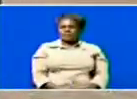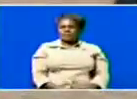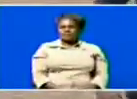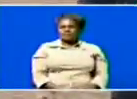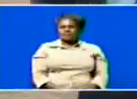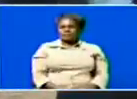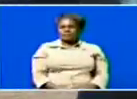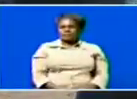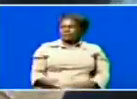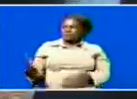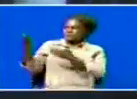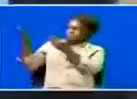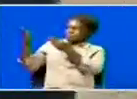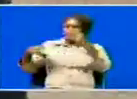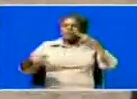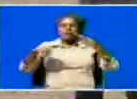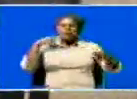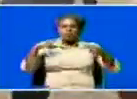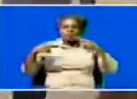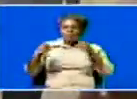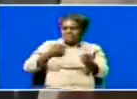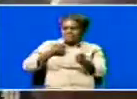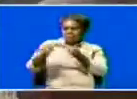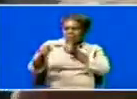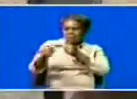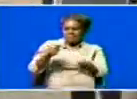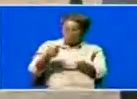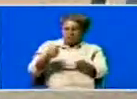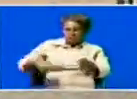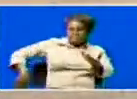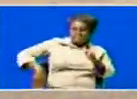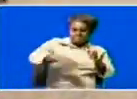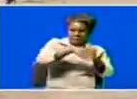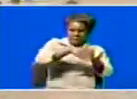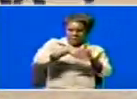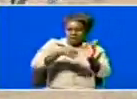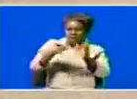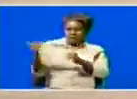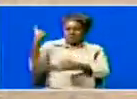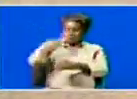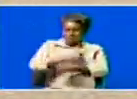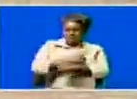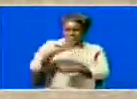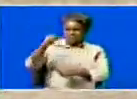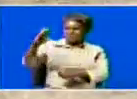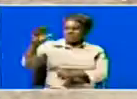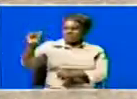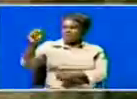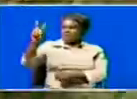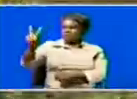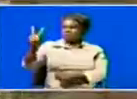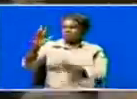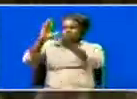At the Sahara West Hotel, kicks and blows became the order of the day as two MCAs and a Jubilee